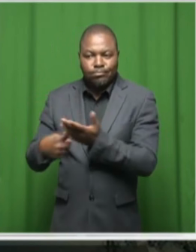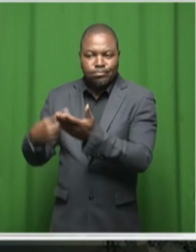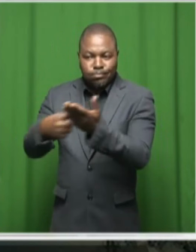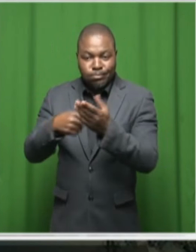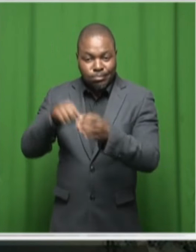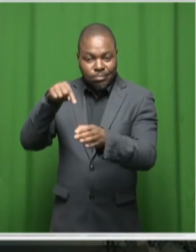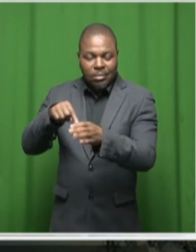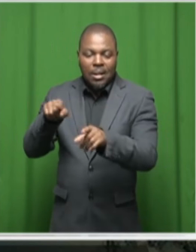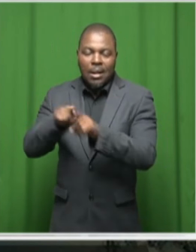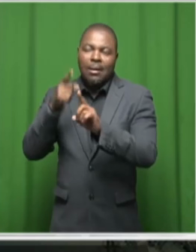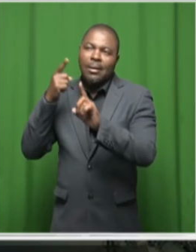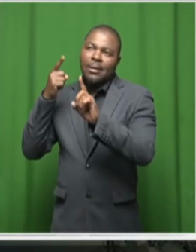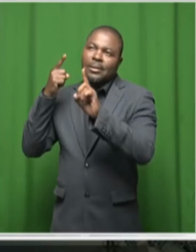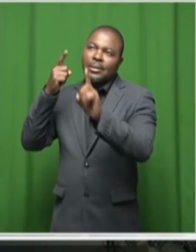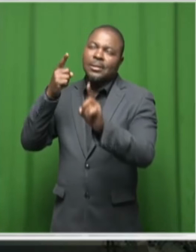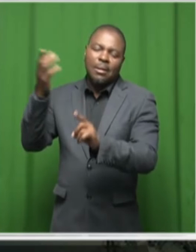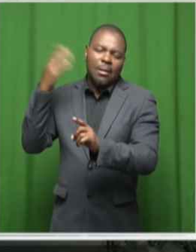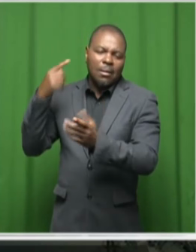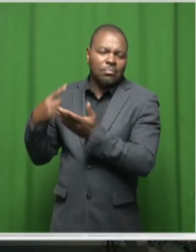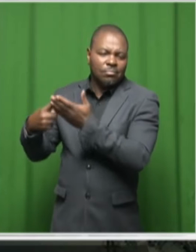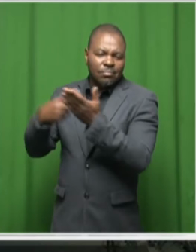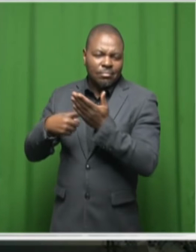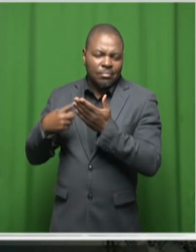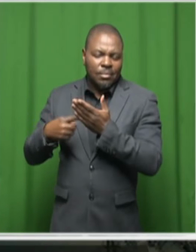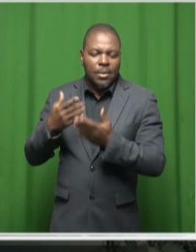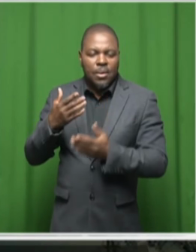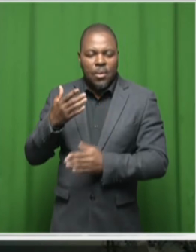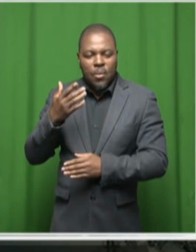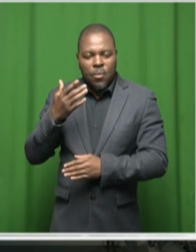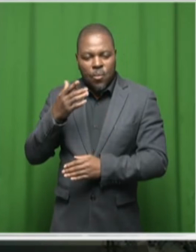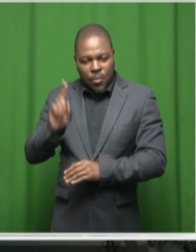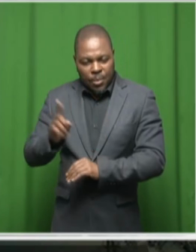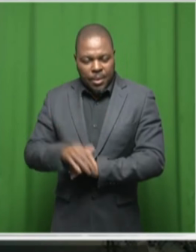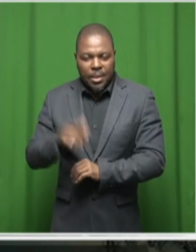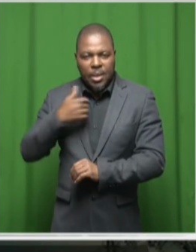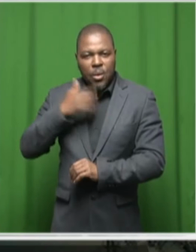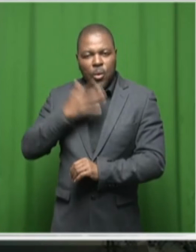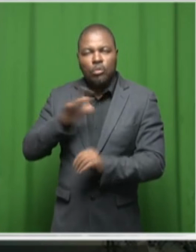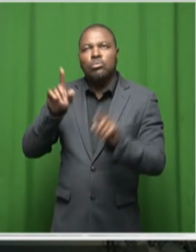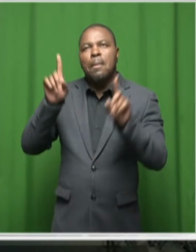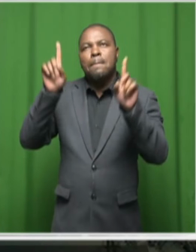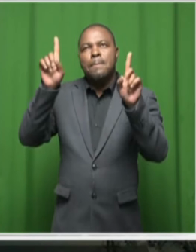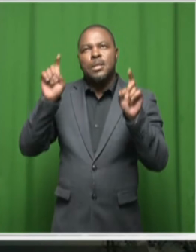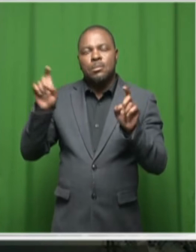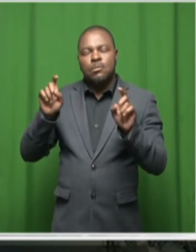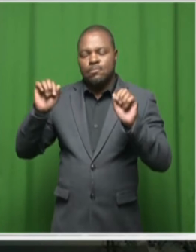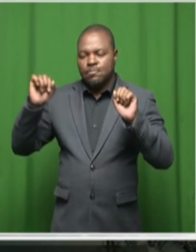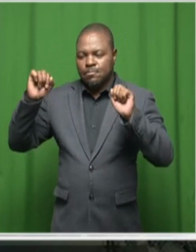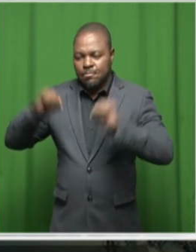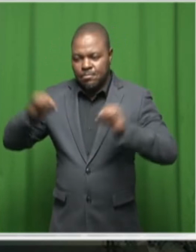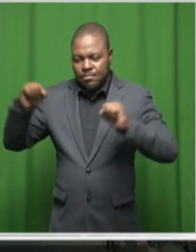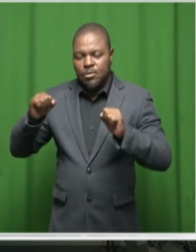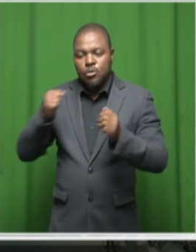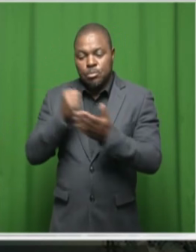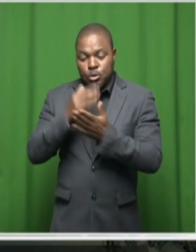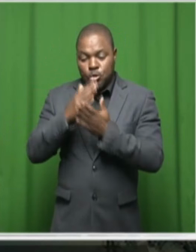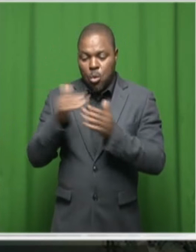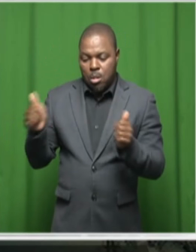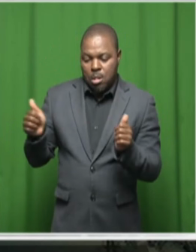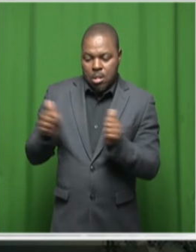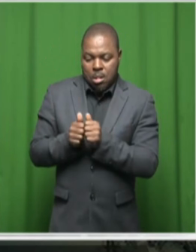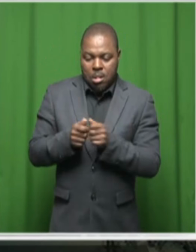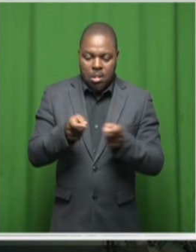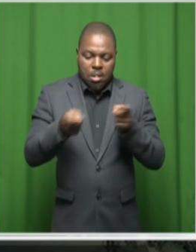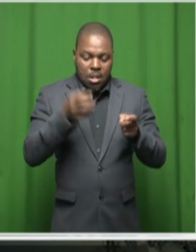the intention of the dialogue was, of course, to agree on a set of principles that will make coalitions work.